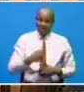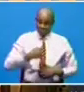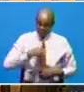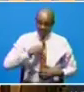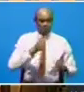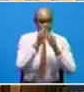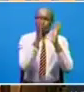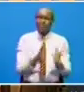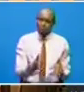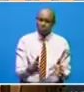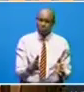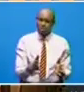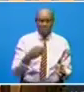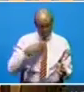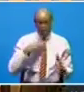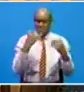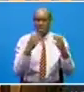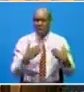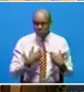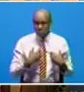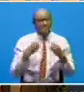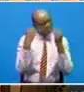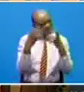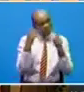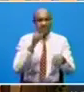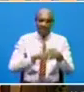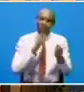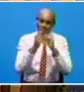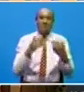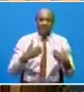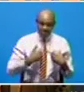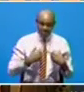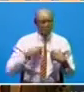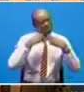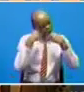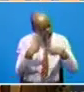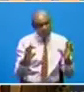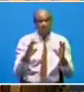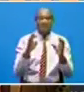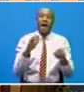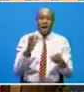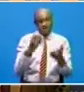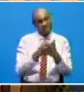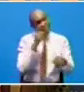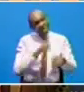sportsman. I've played many times, and we have lost